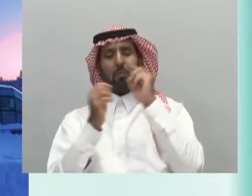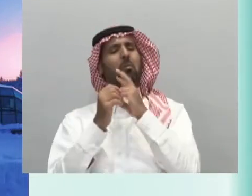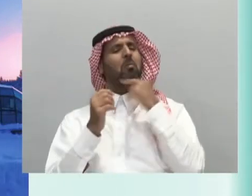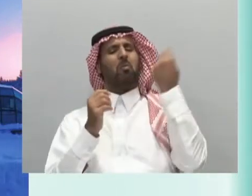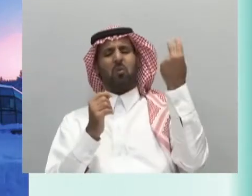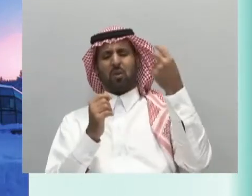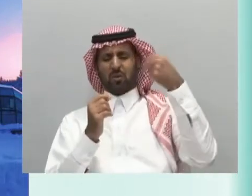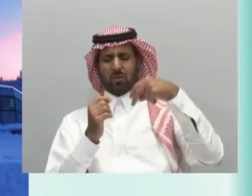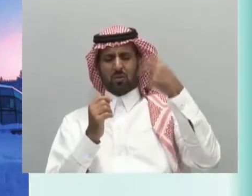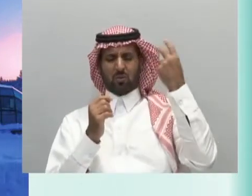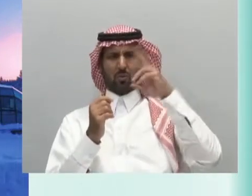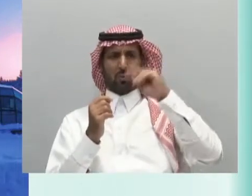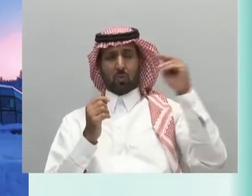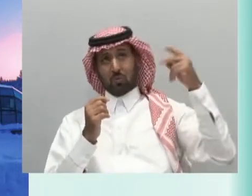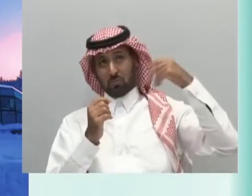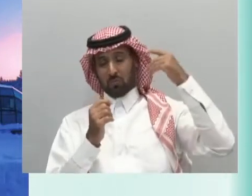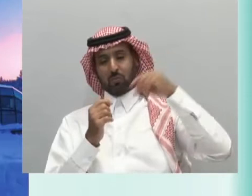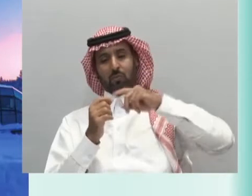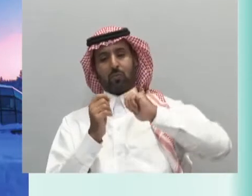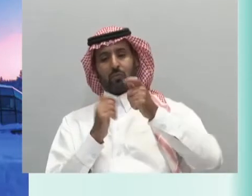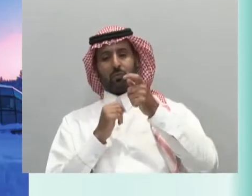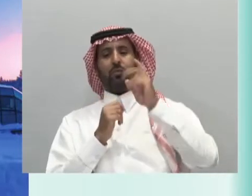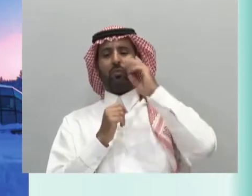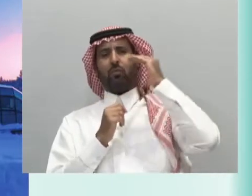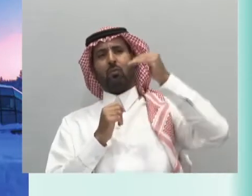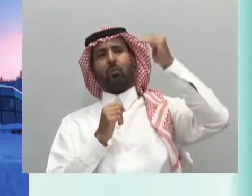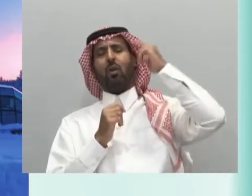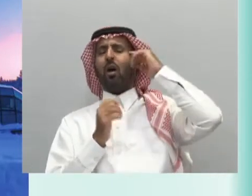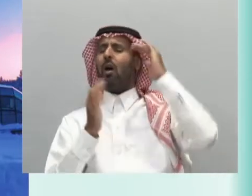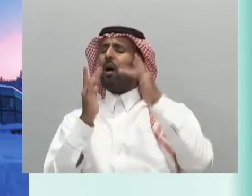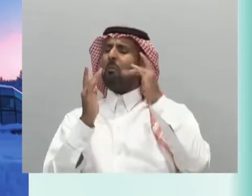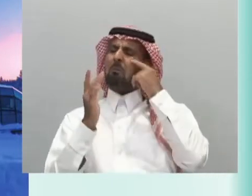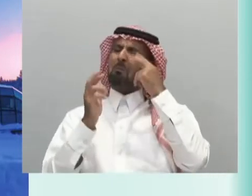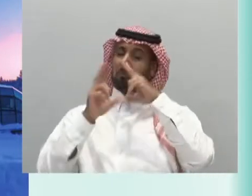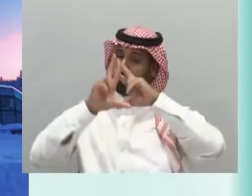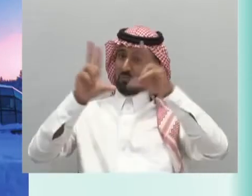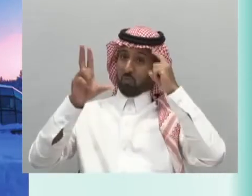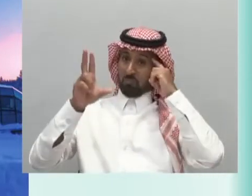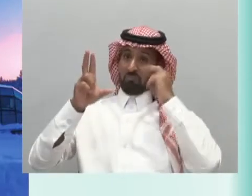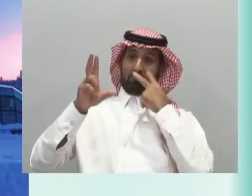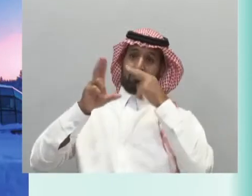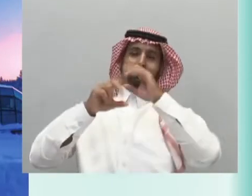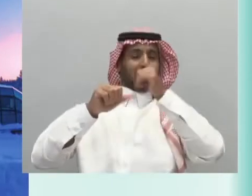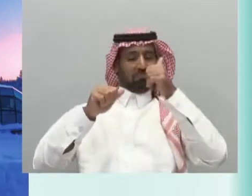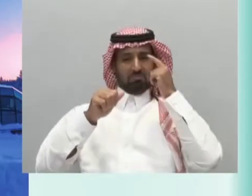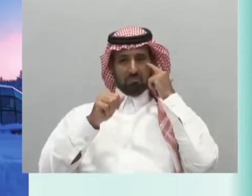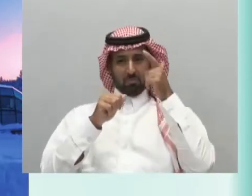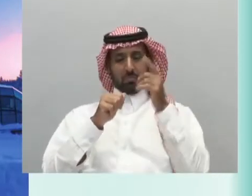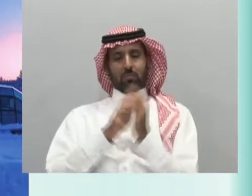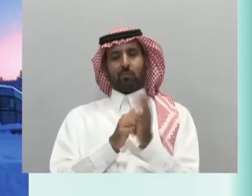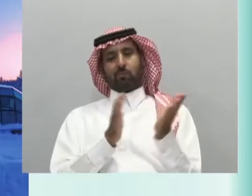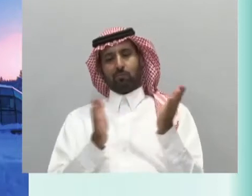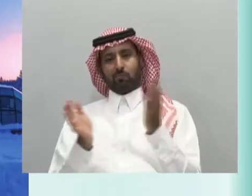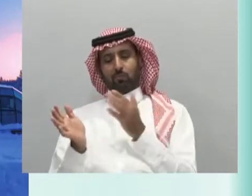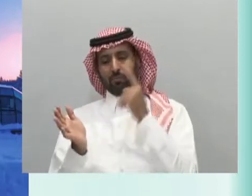meters high, having a room and enjoying the nice view of the forest. And here there is